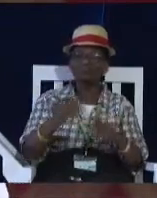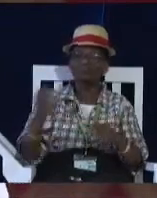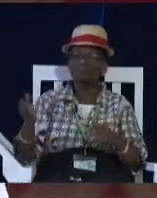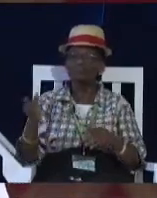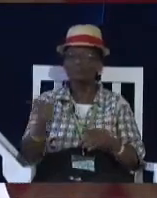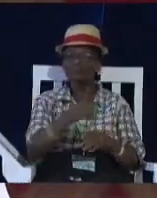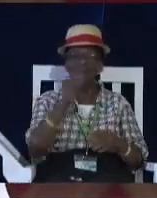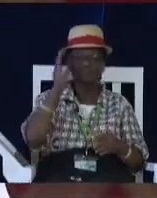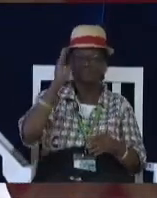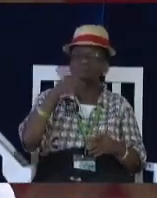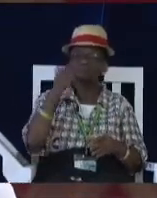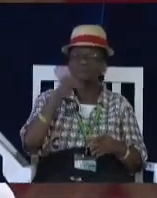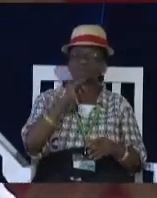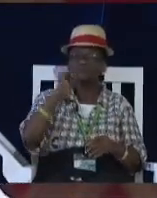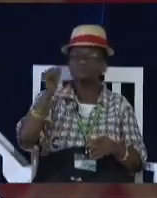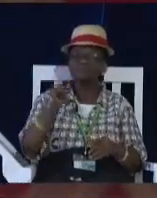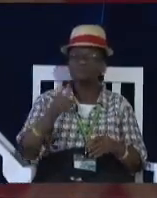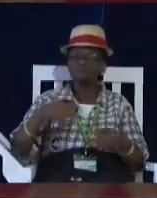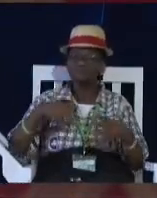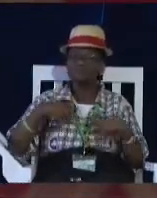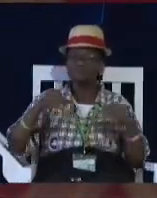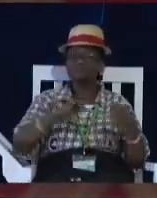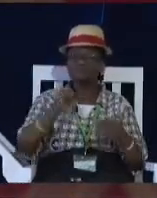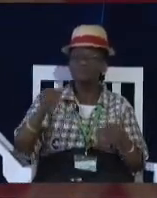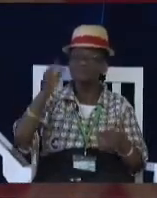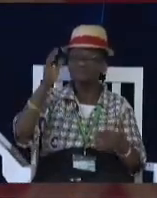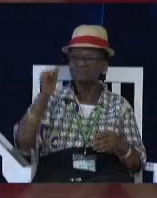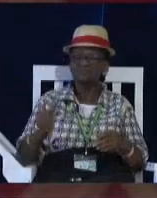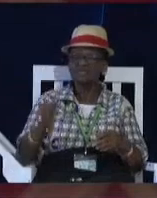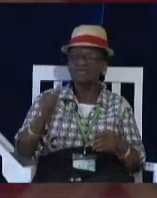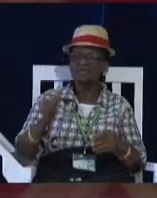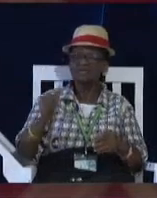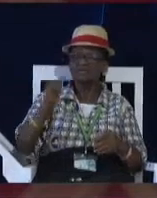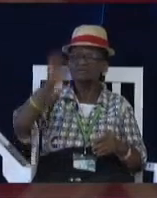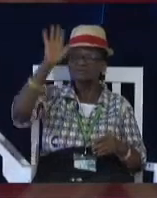healing by his stripes.